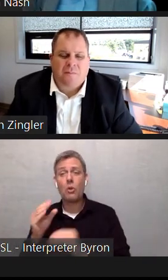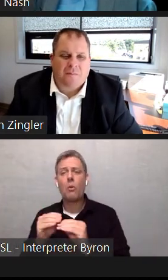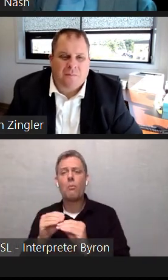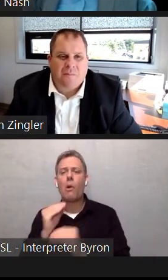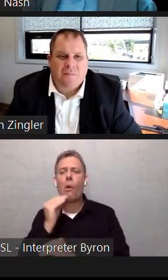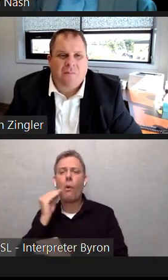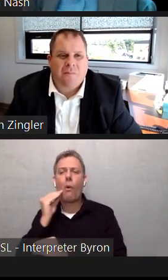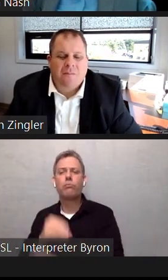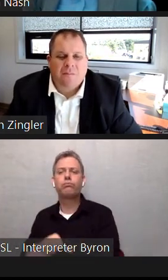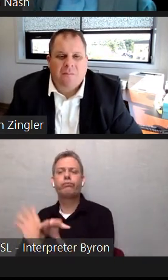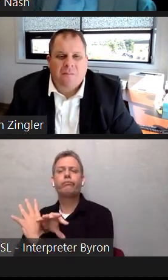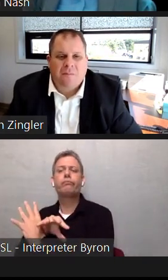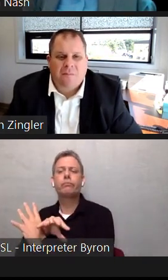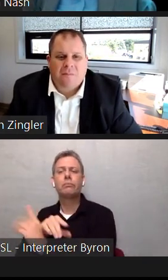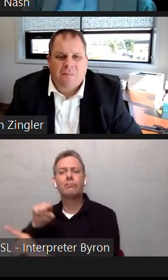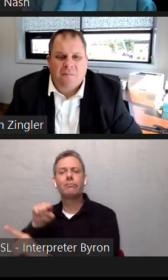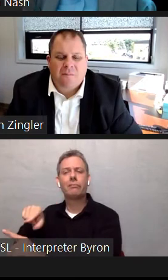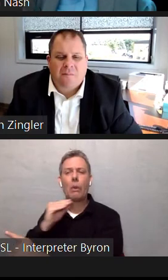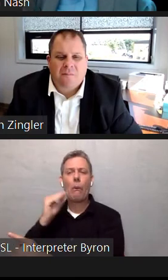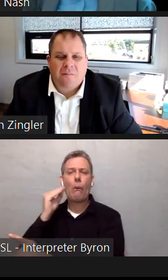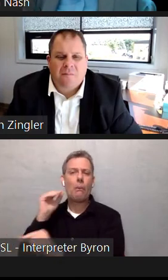order to